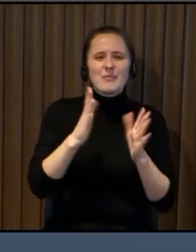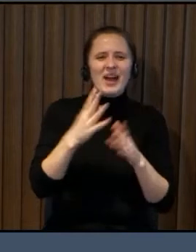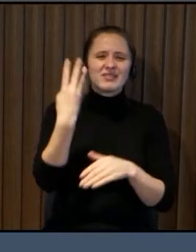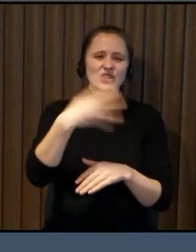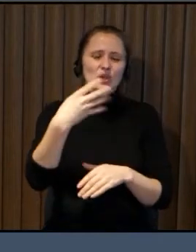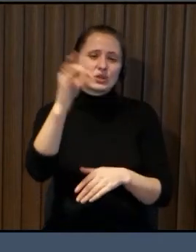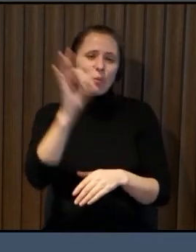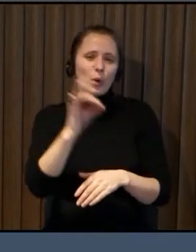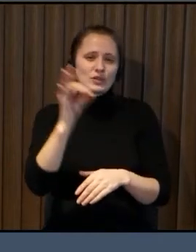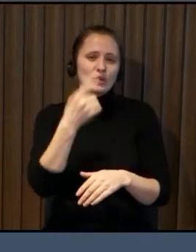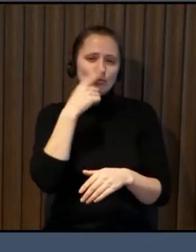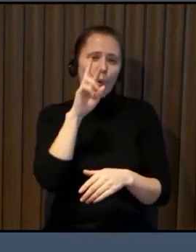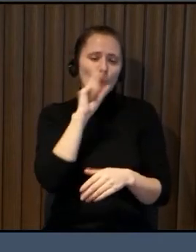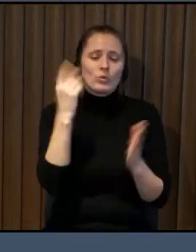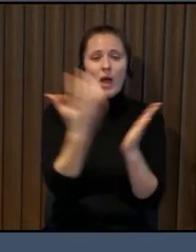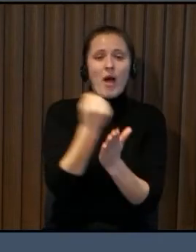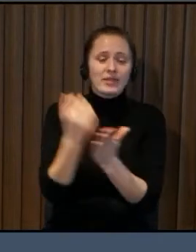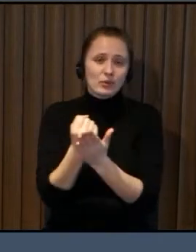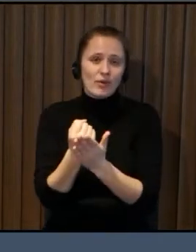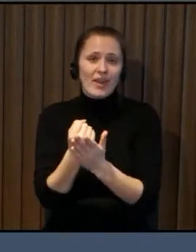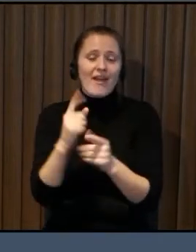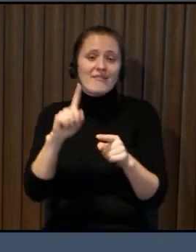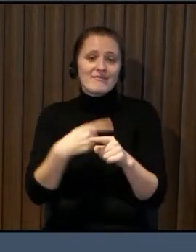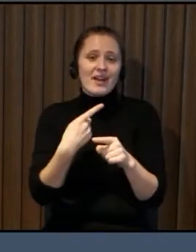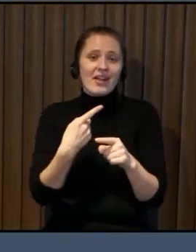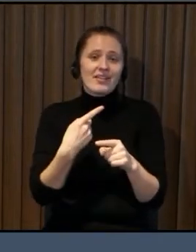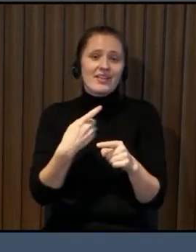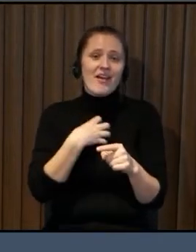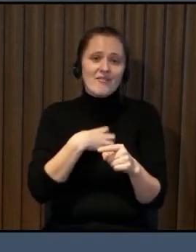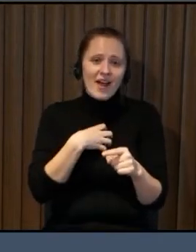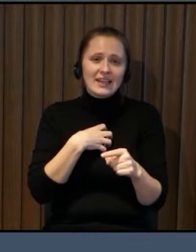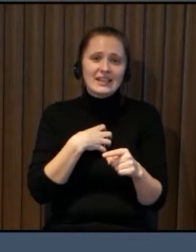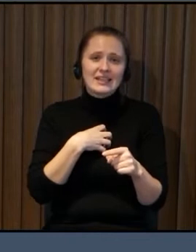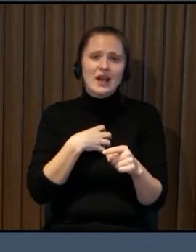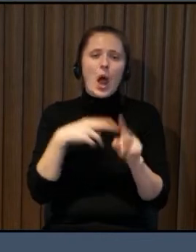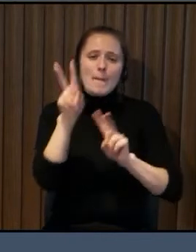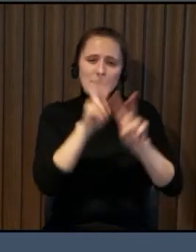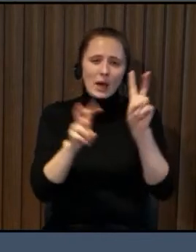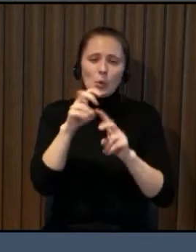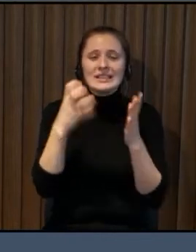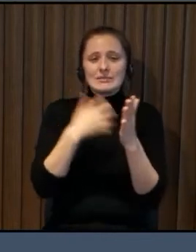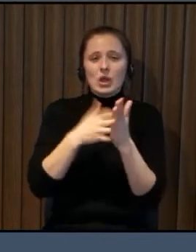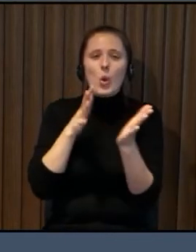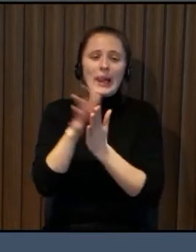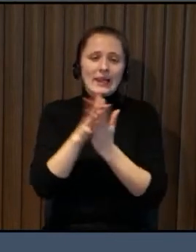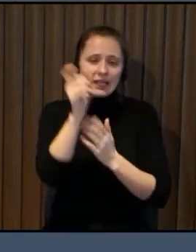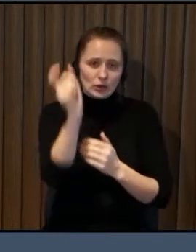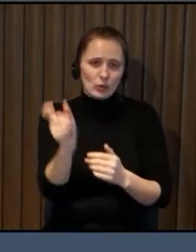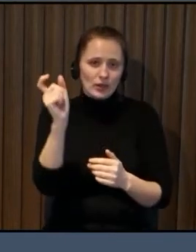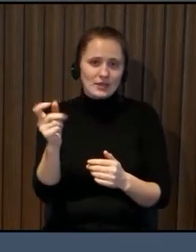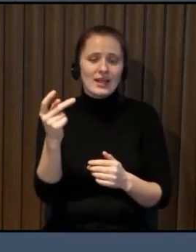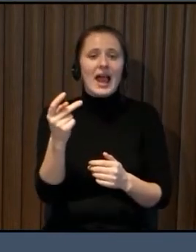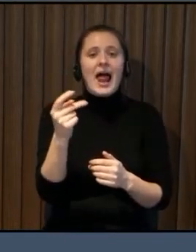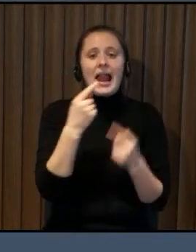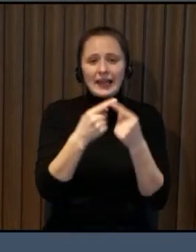course, there are such inspections, but they are only detecting only about 40% of all the mistakes.